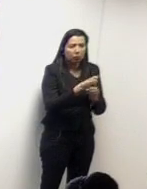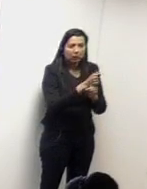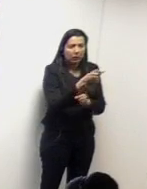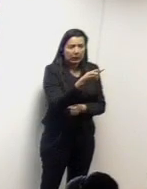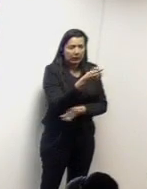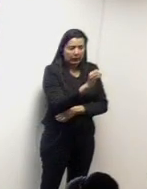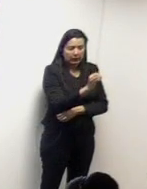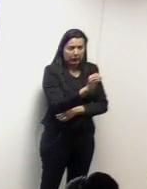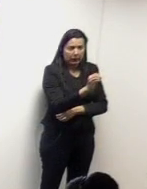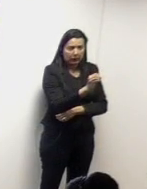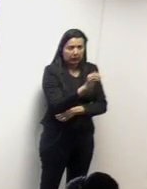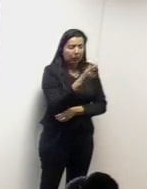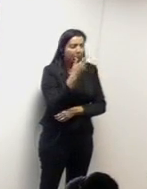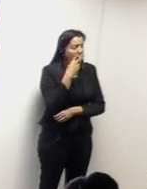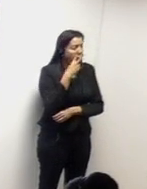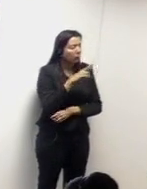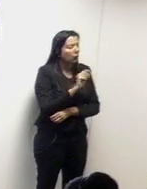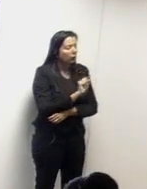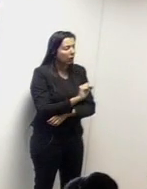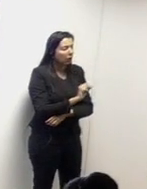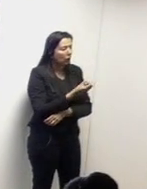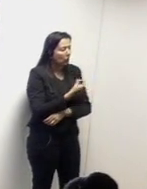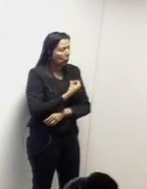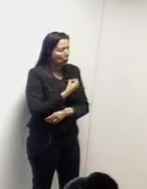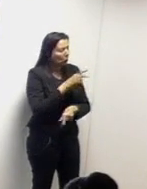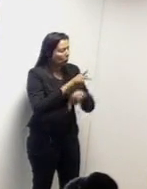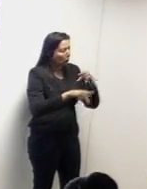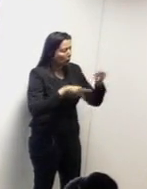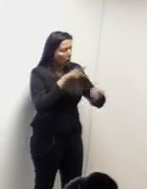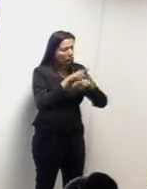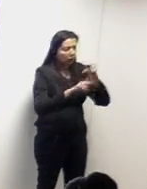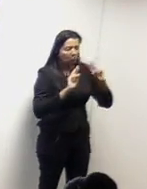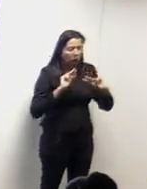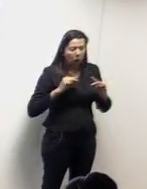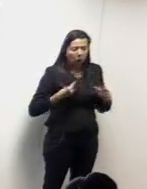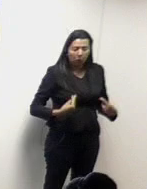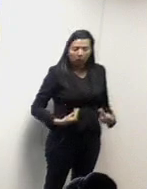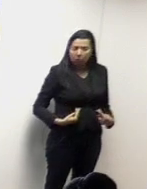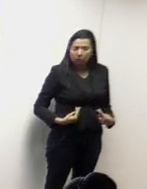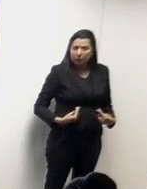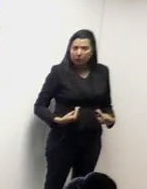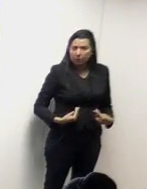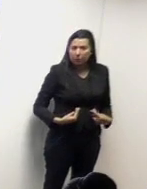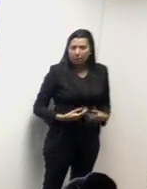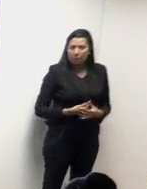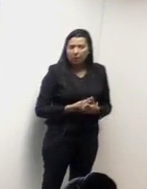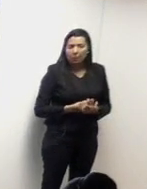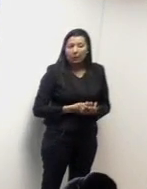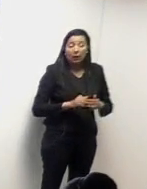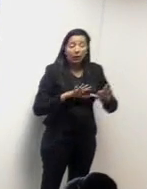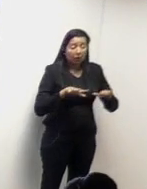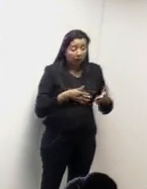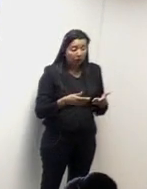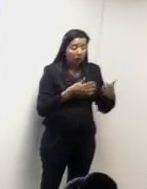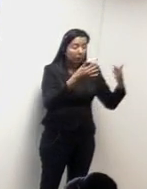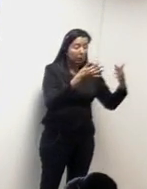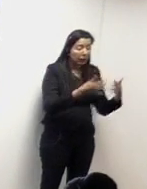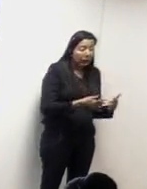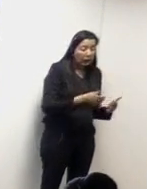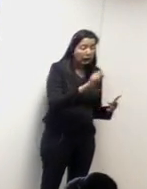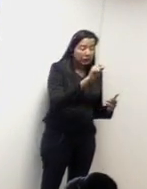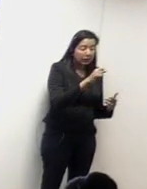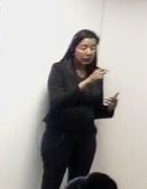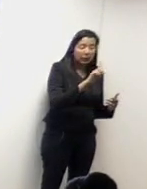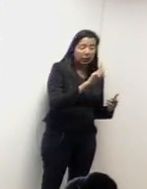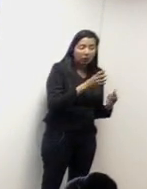we're headed. Of course, a lot of things have changed since then. There are two additions since then that both say this is probably not, we're probably not going to do this because we've